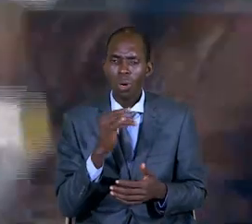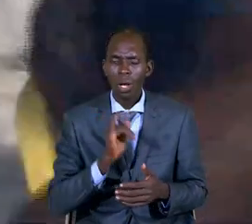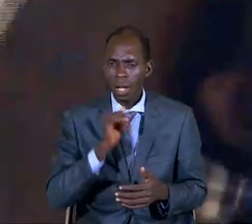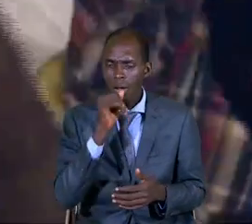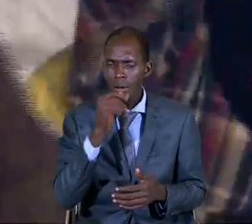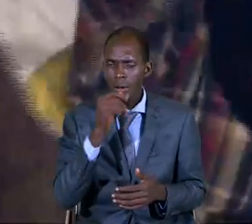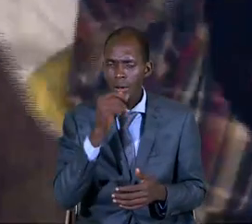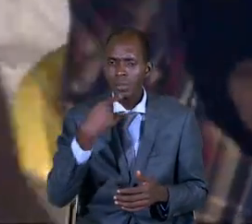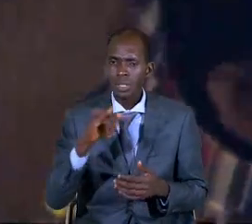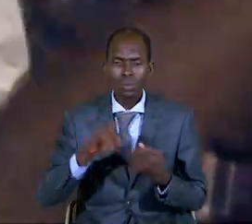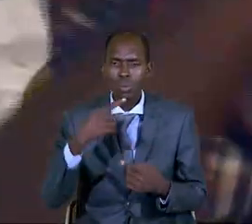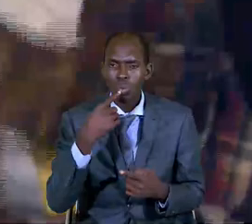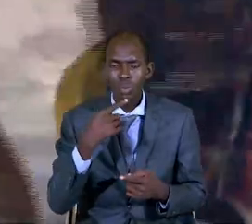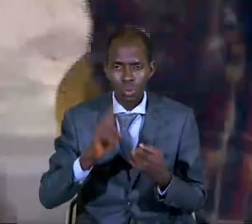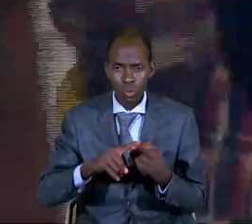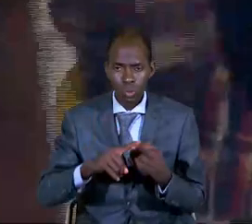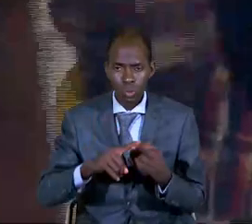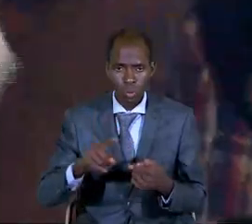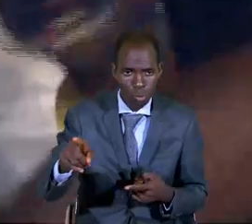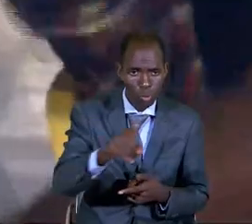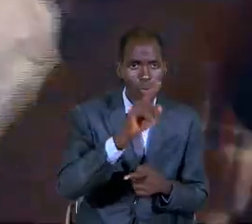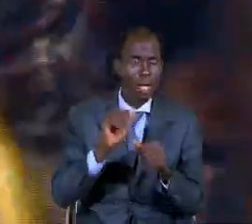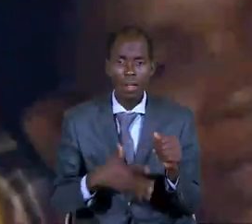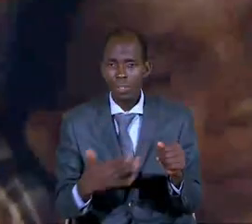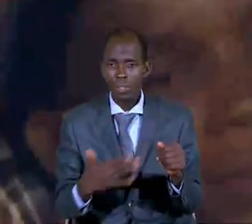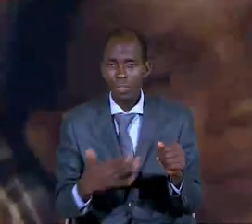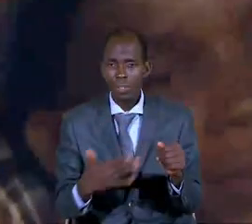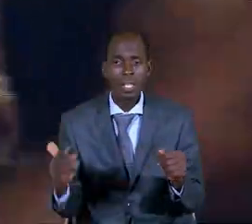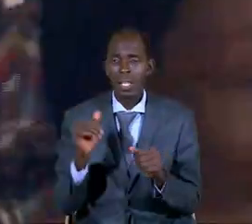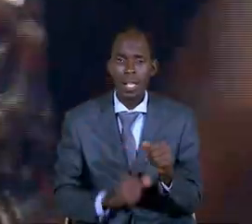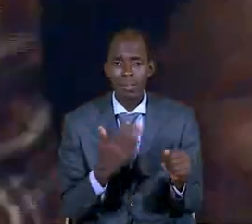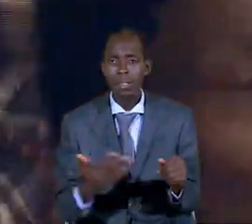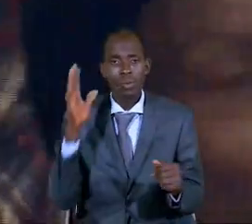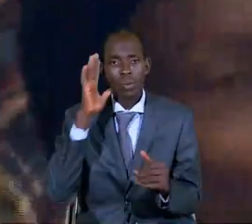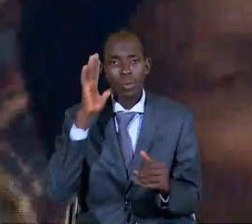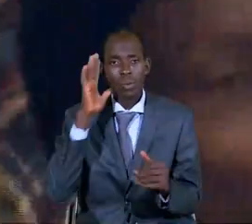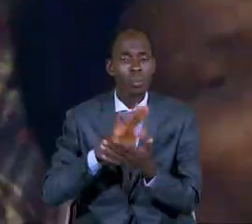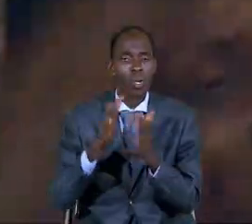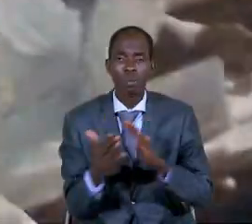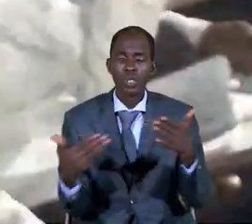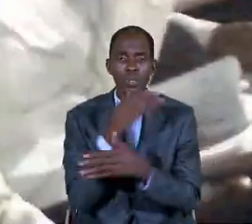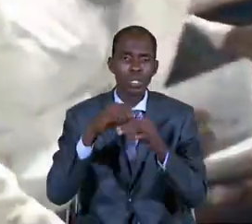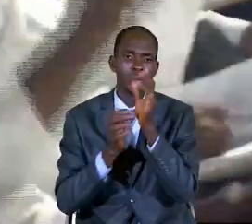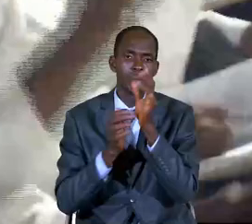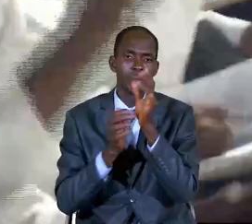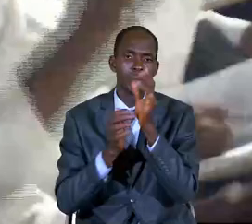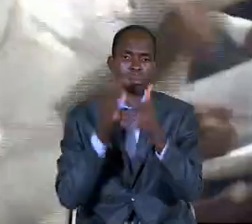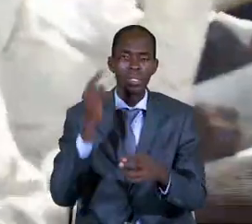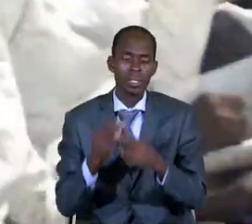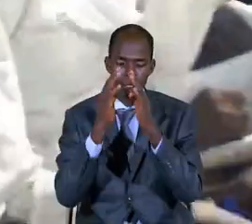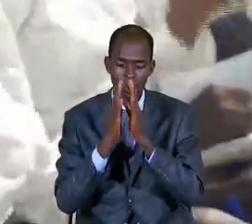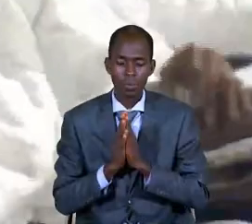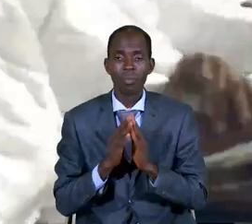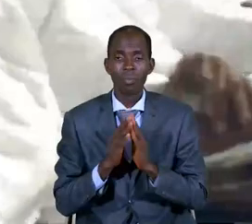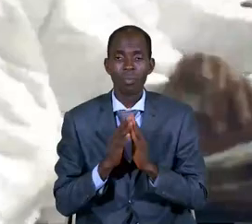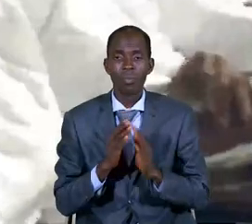he? Everything, everything, everything will become new in Jesus' name. And